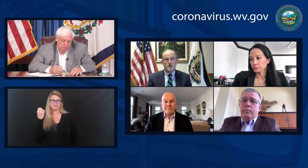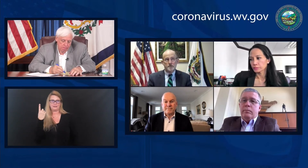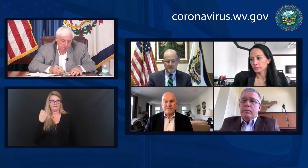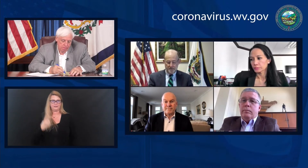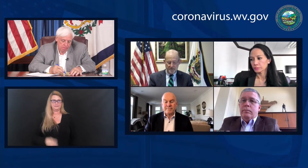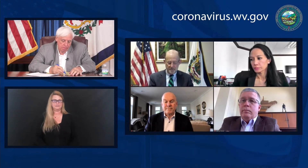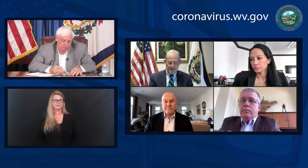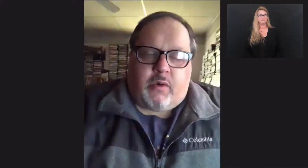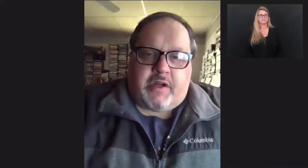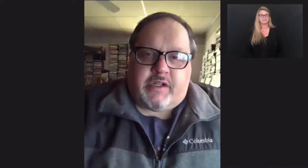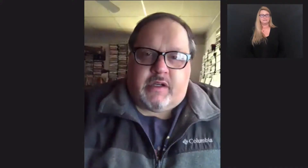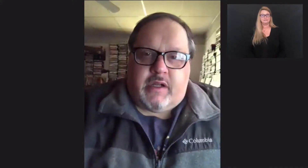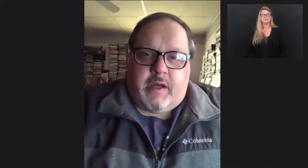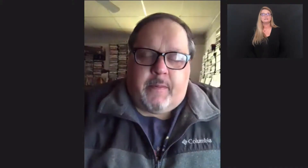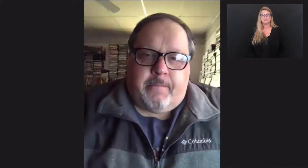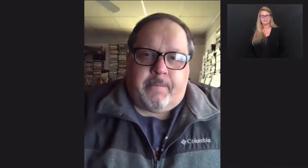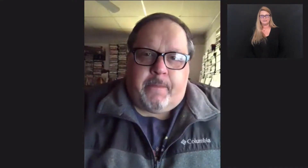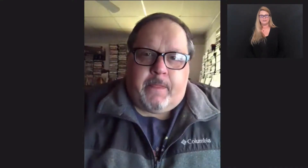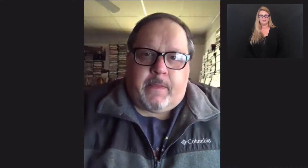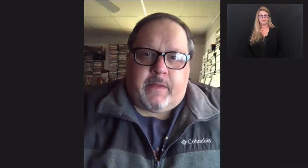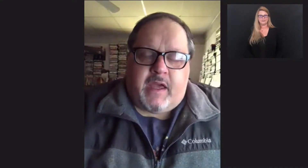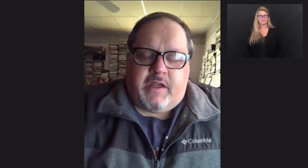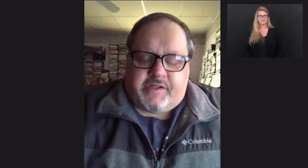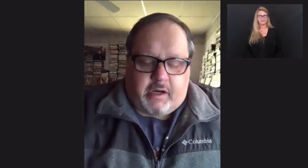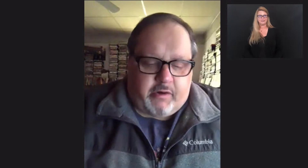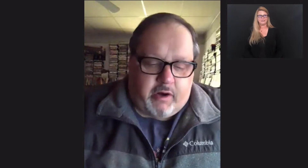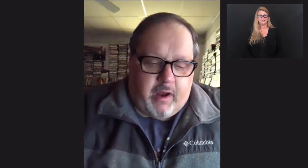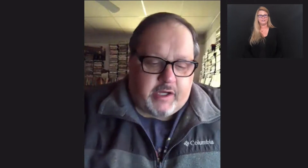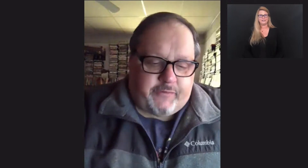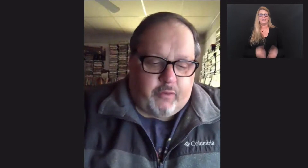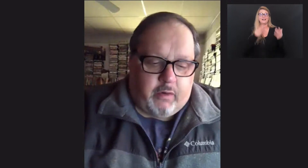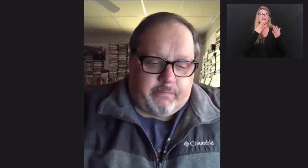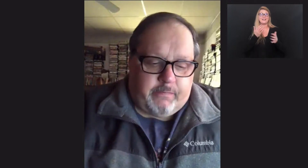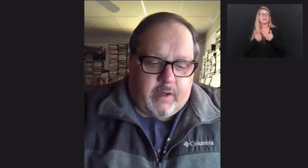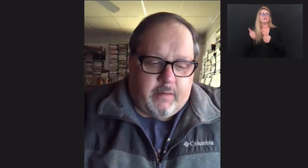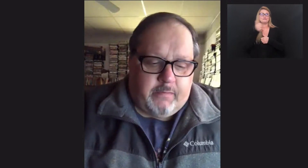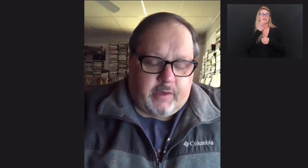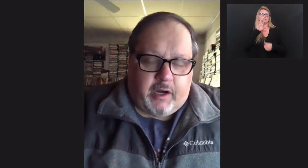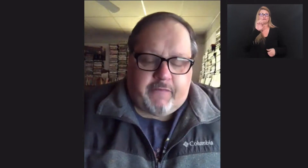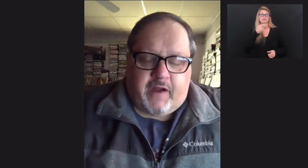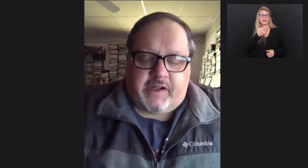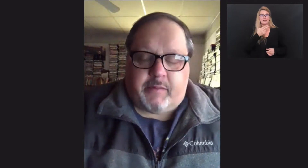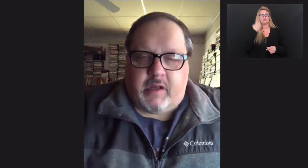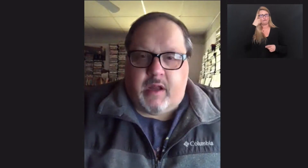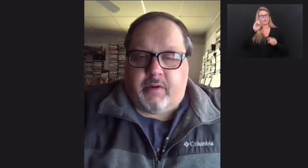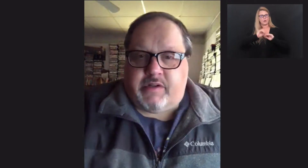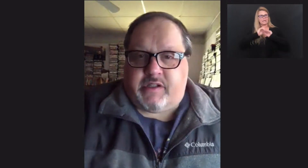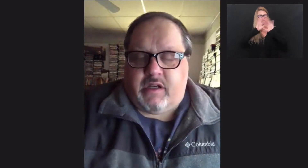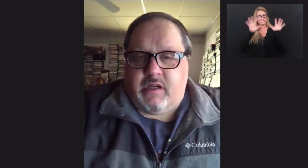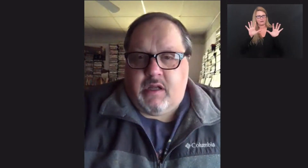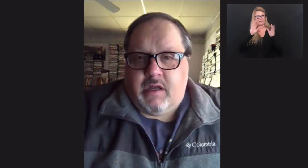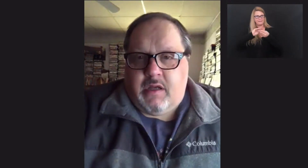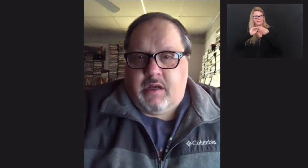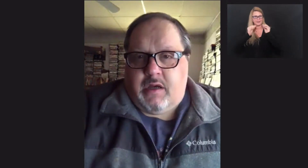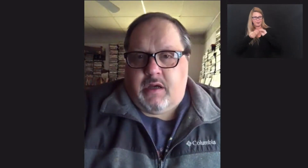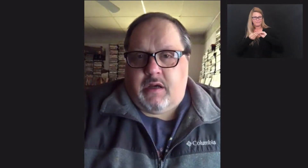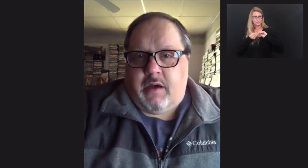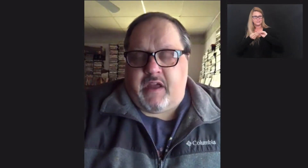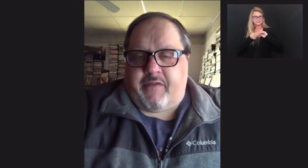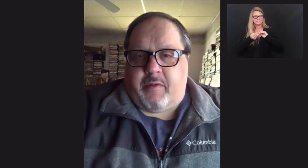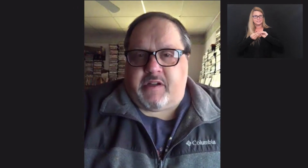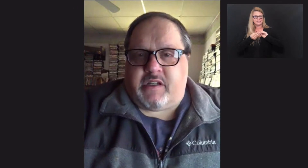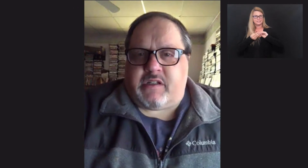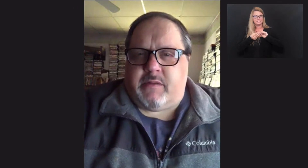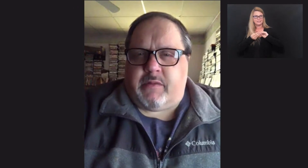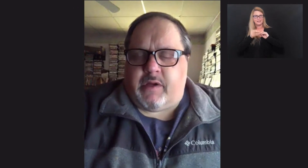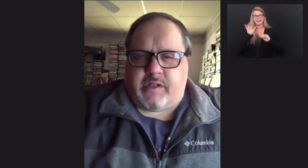Hi, thanks for taking the question. Thank you to Secretary Crouch for clarifying some of the numbers that of